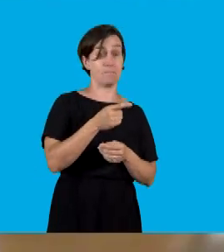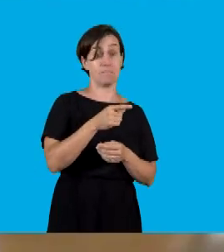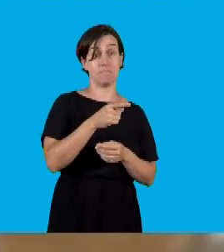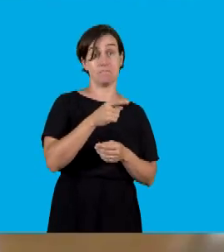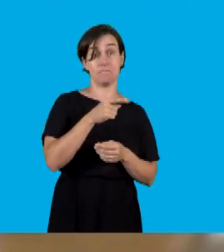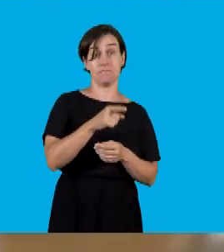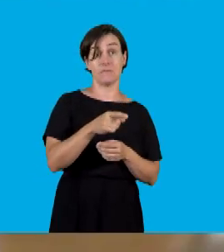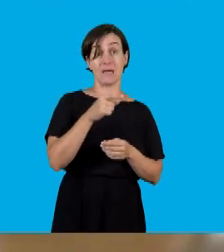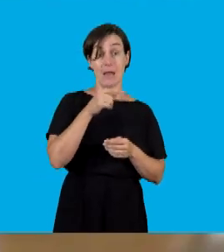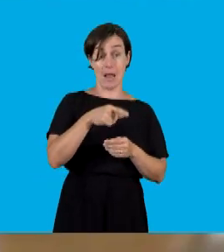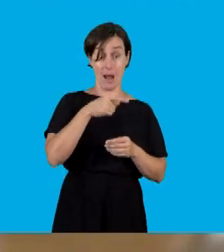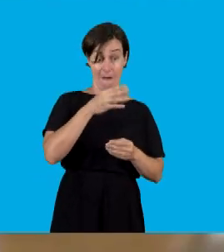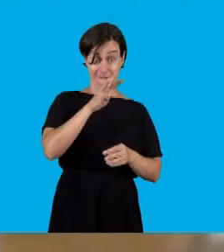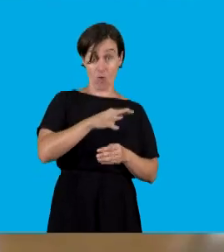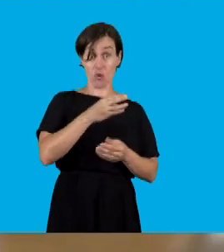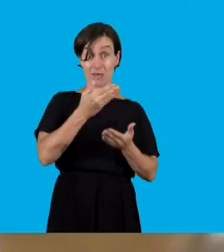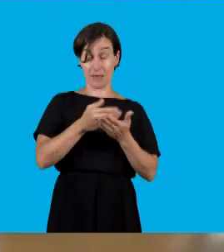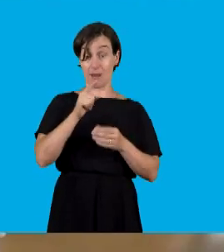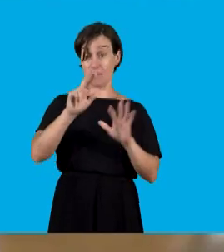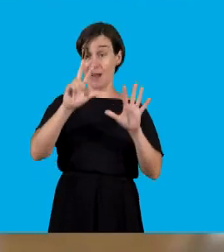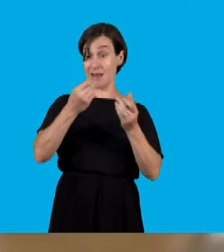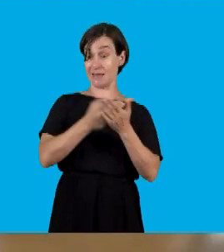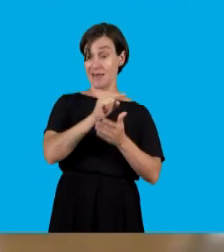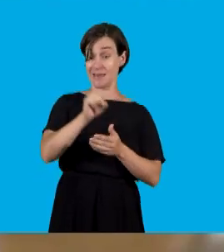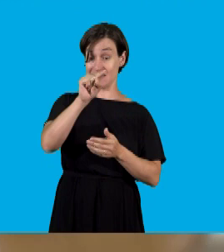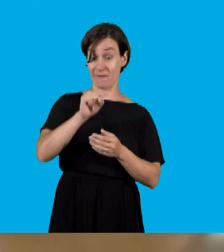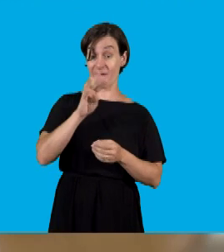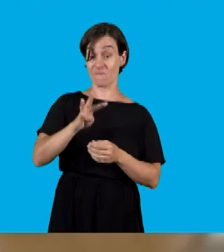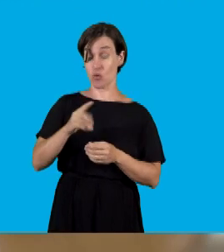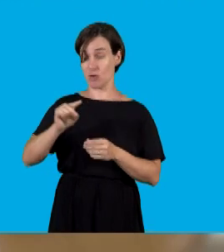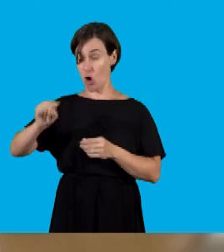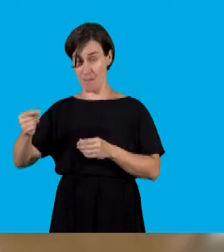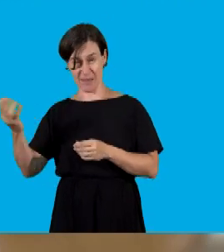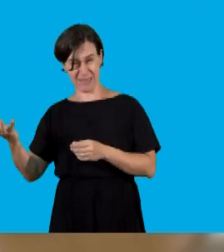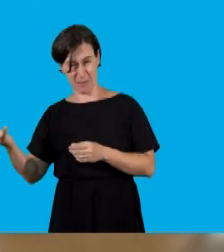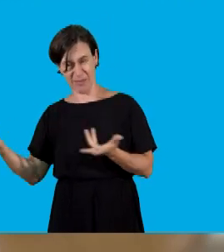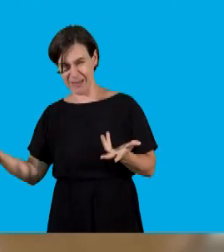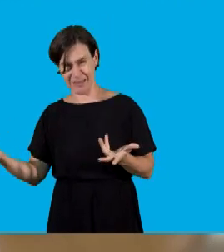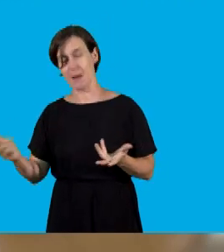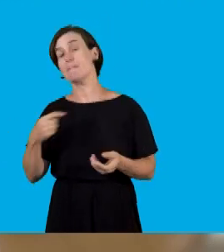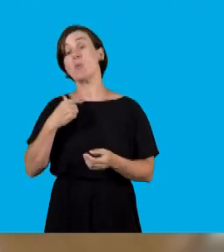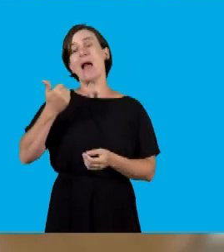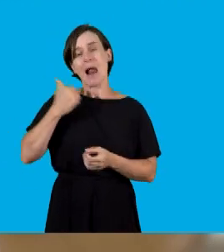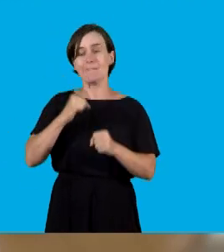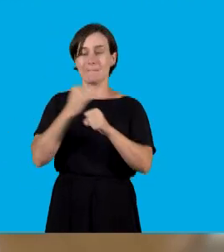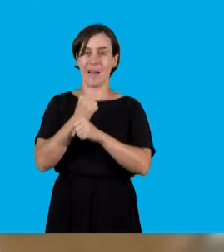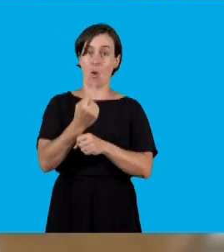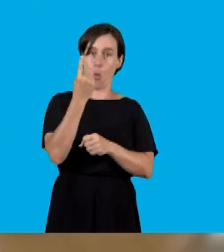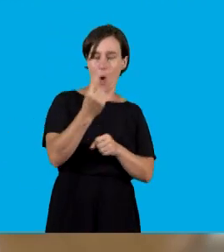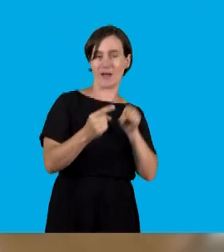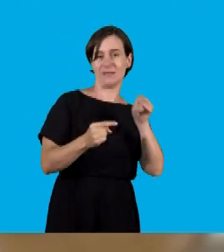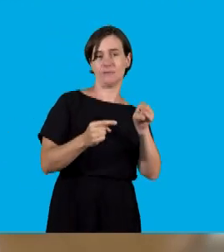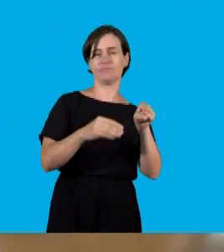into 80 without leaving a remainder or not. You just have to divide by 14 so that you can be left with 1 on your left-hand